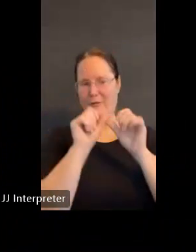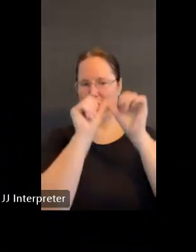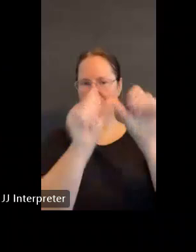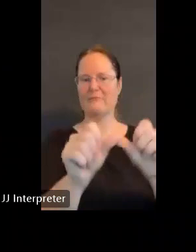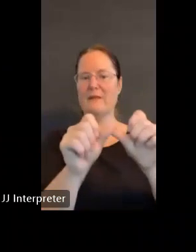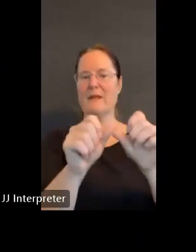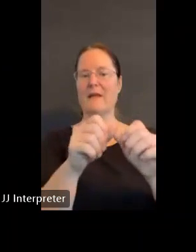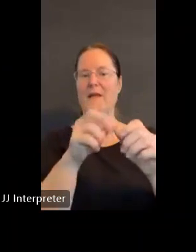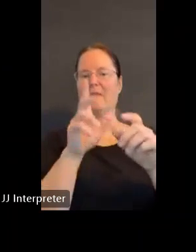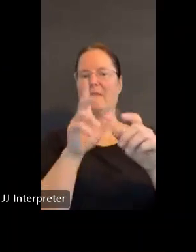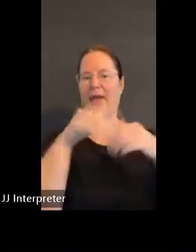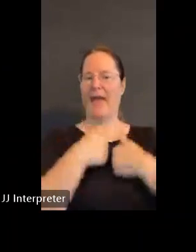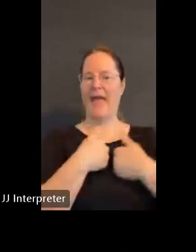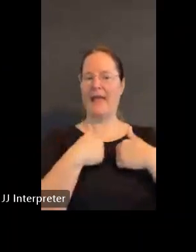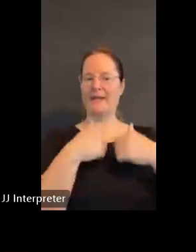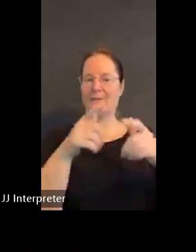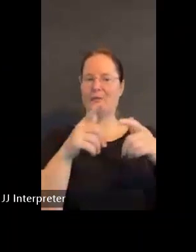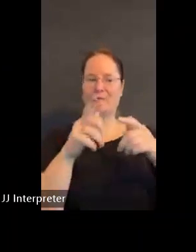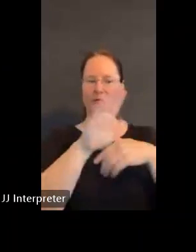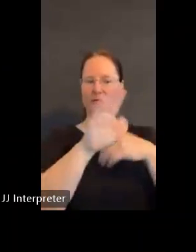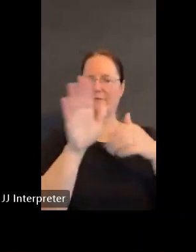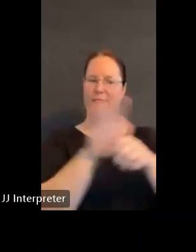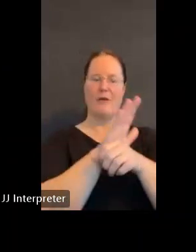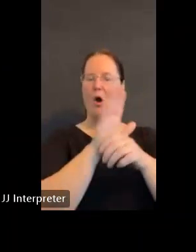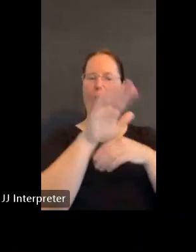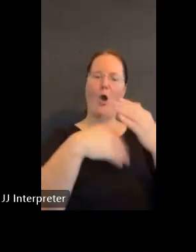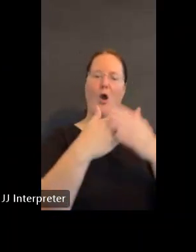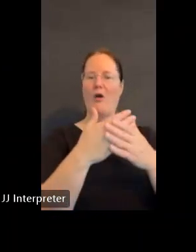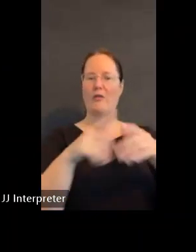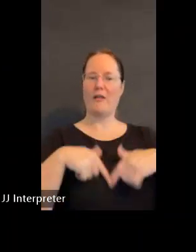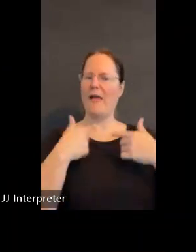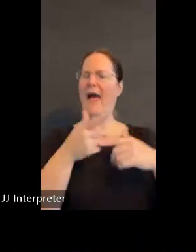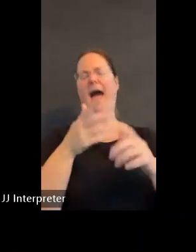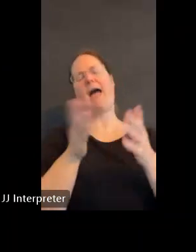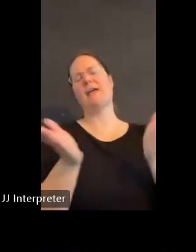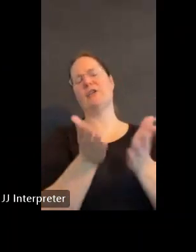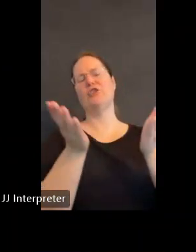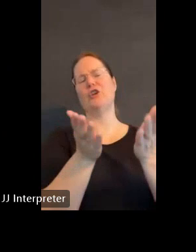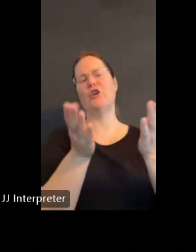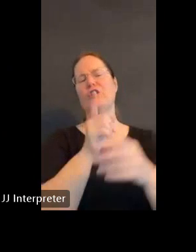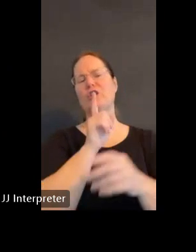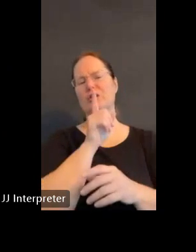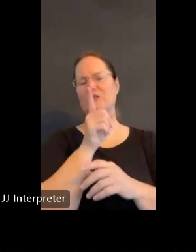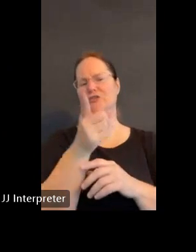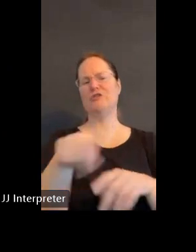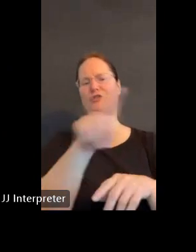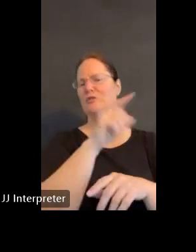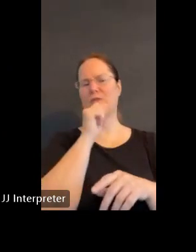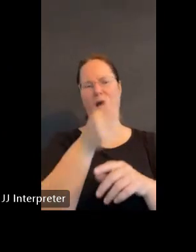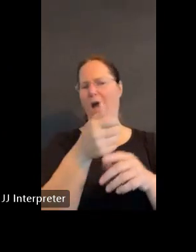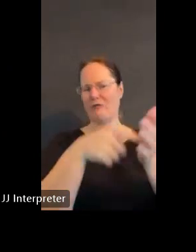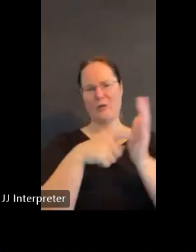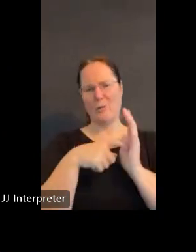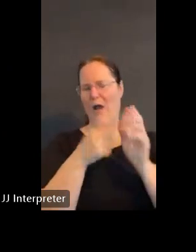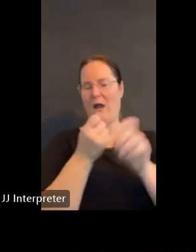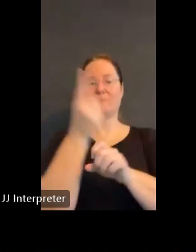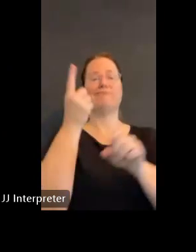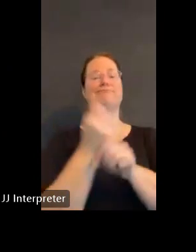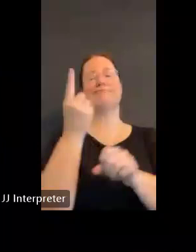encourage a housing provider not to require an annual renewal, since that's an additional burden, and that's a pretty